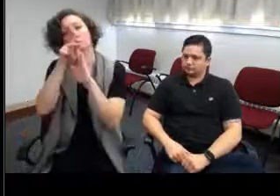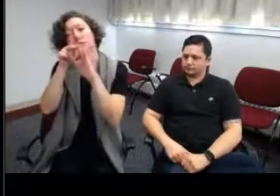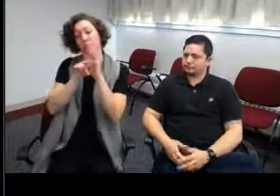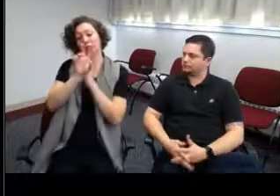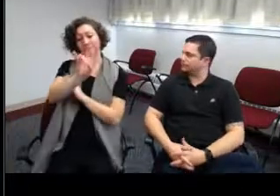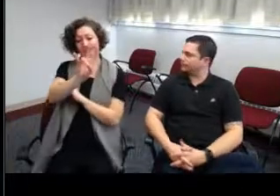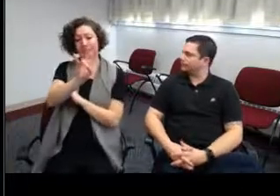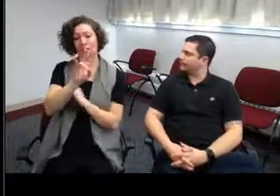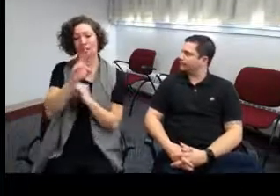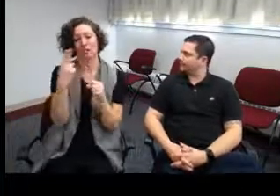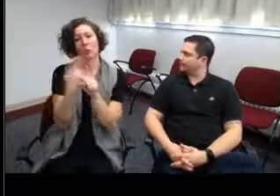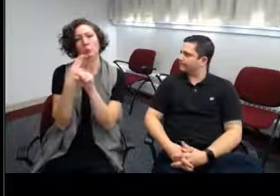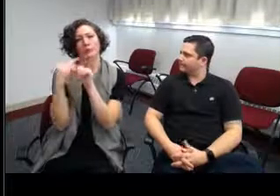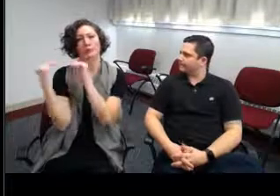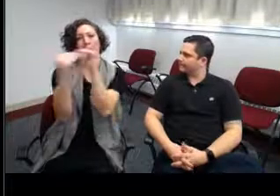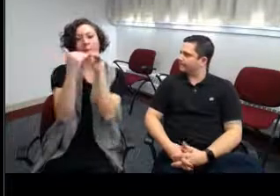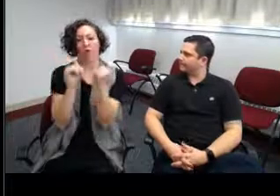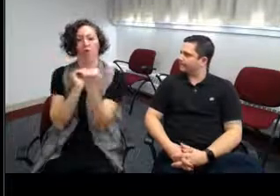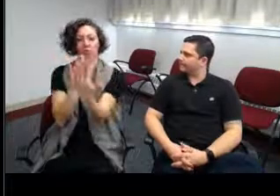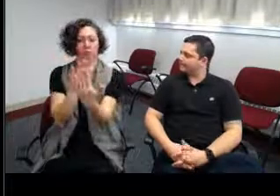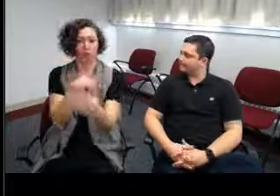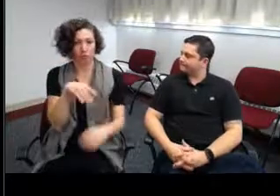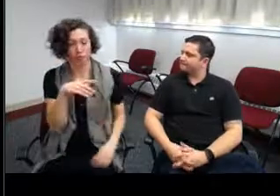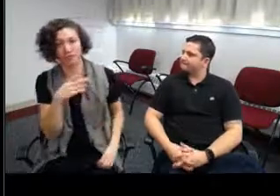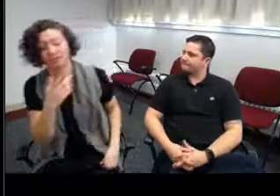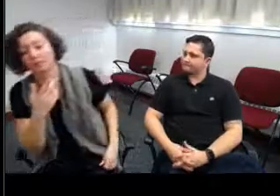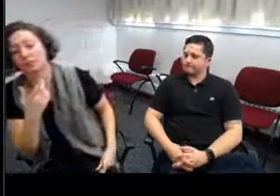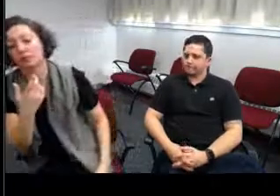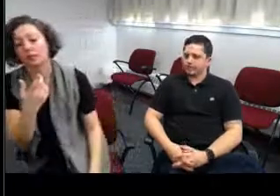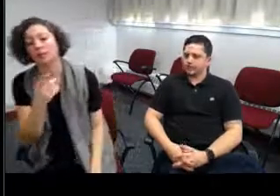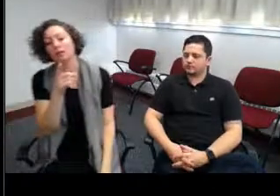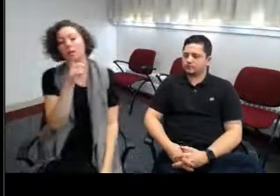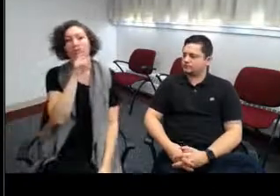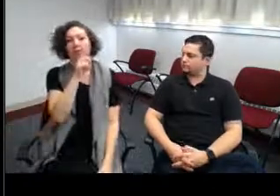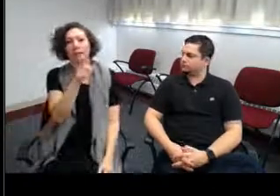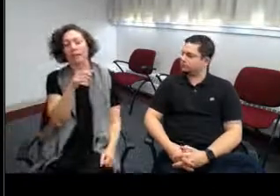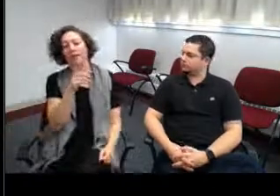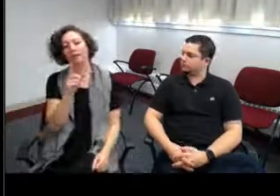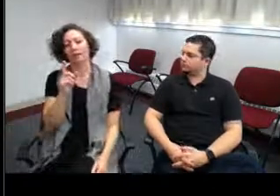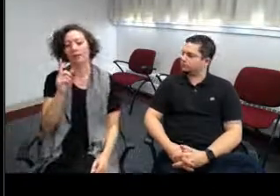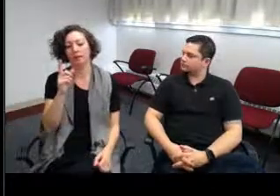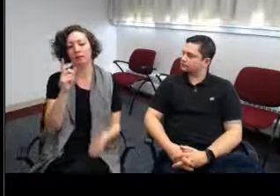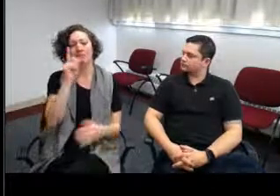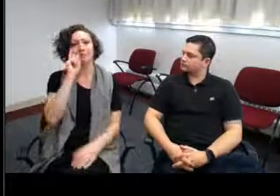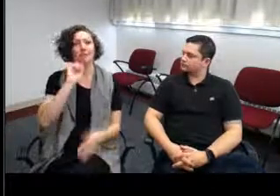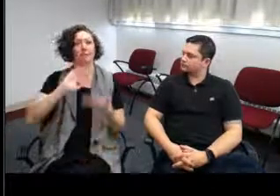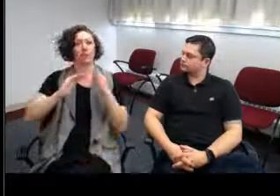So the last but not least, Principle 7, is to use peer-to-peer approaches.